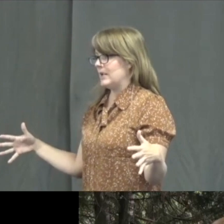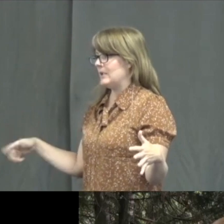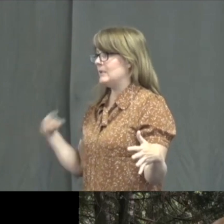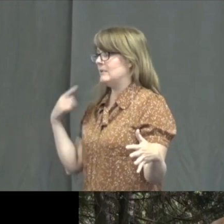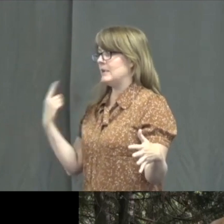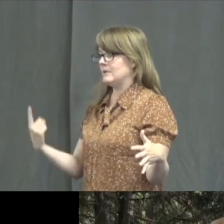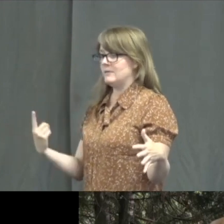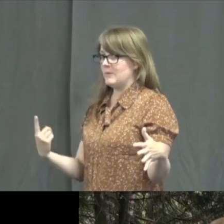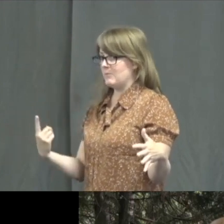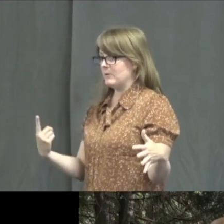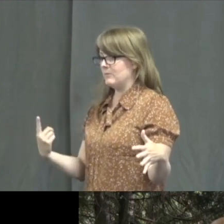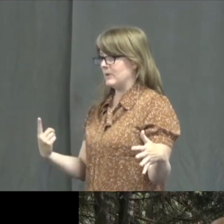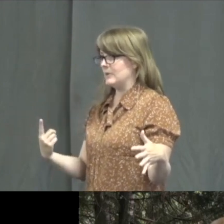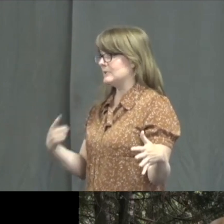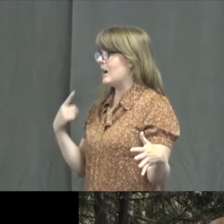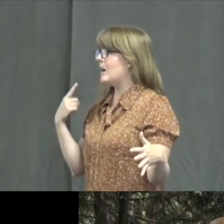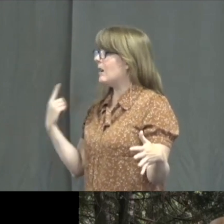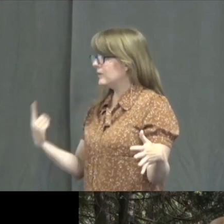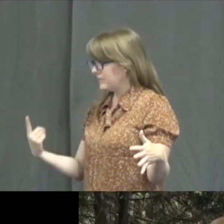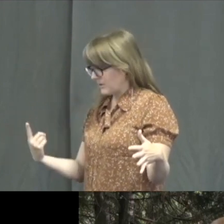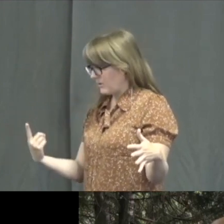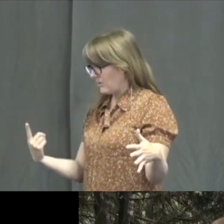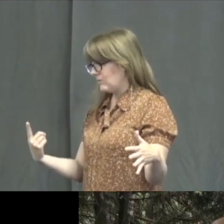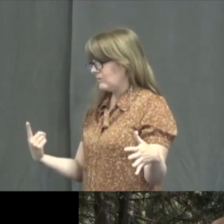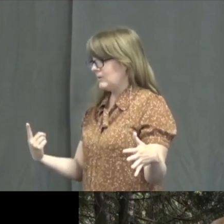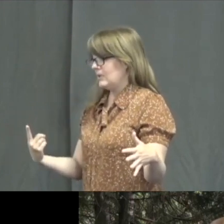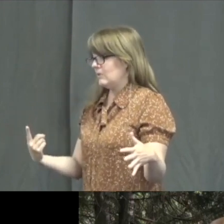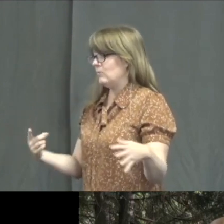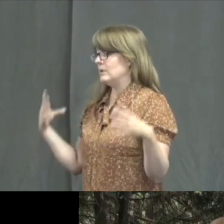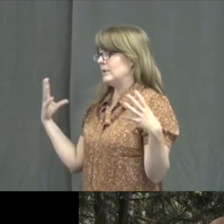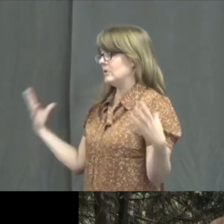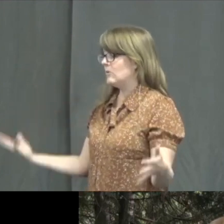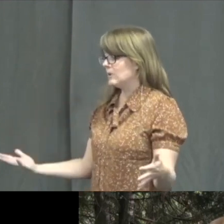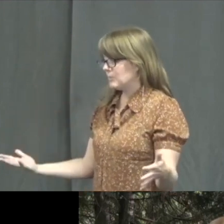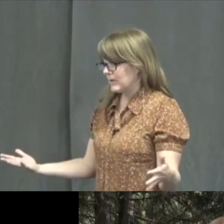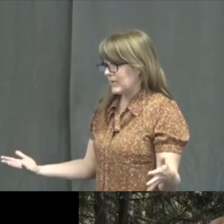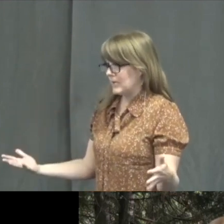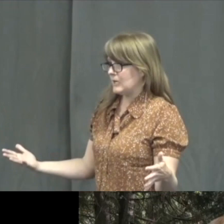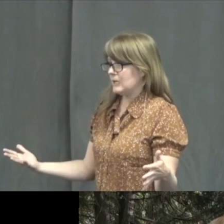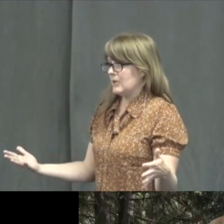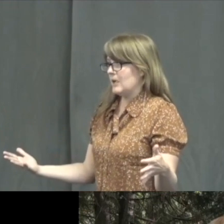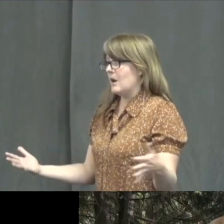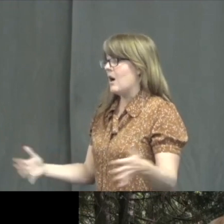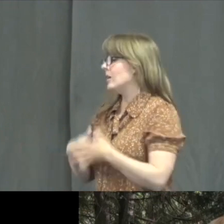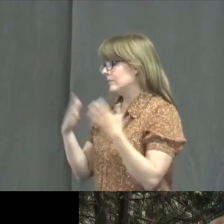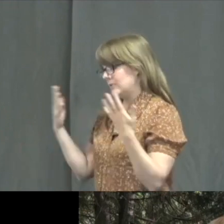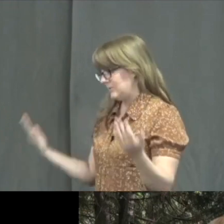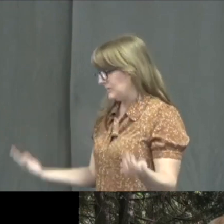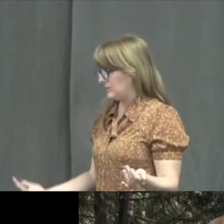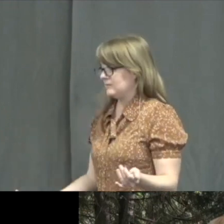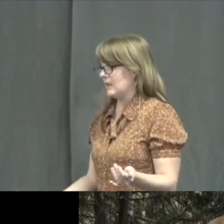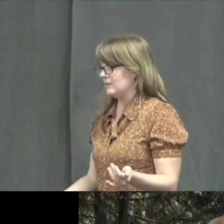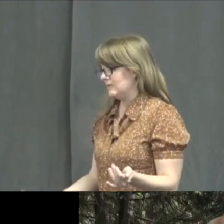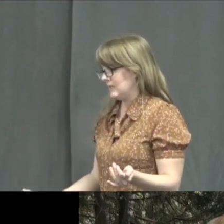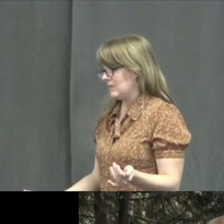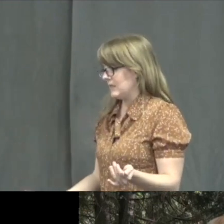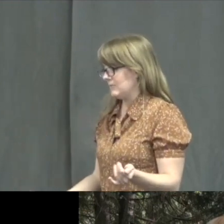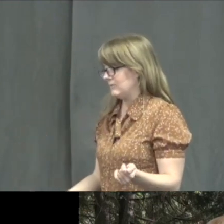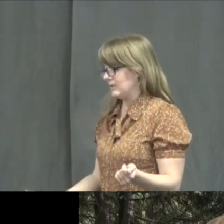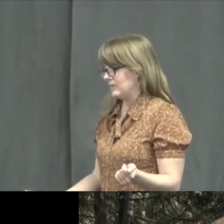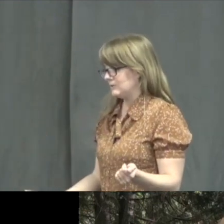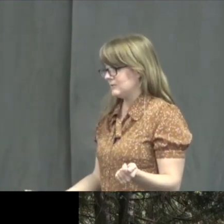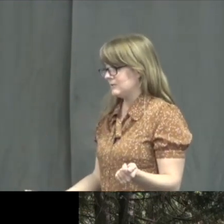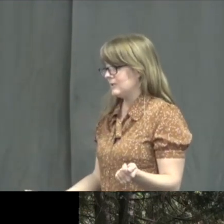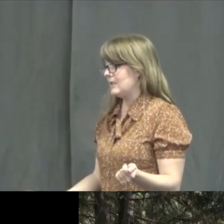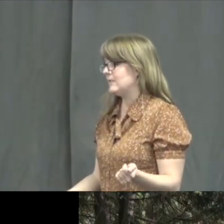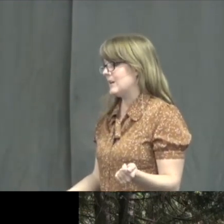right, they live in bamboo forests, that also will incorporate all of the species that live in that bamboo